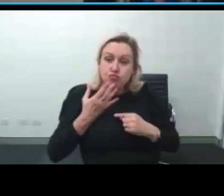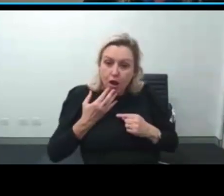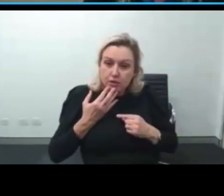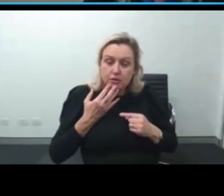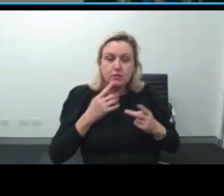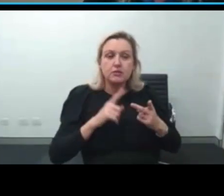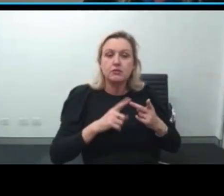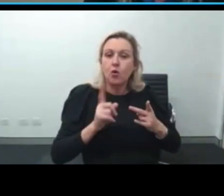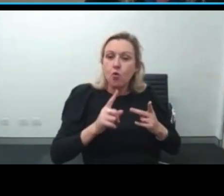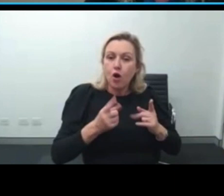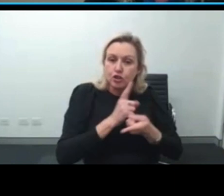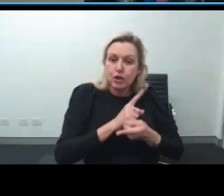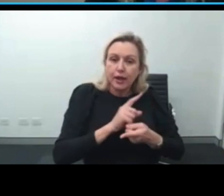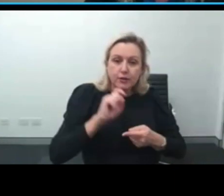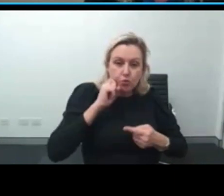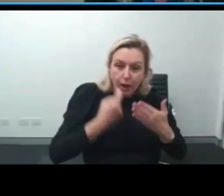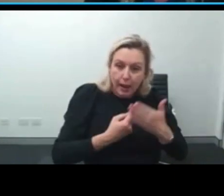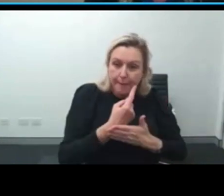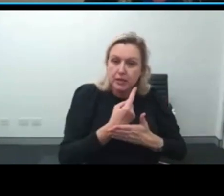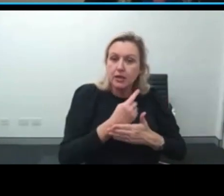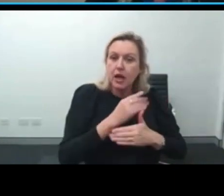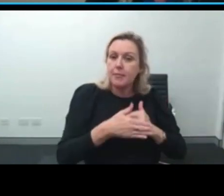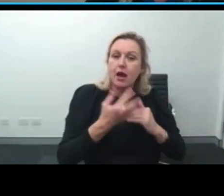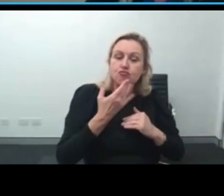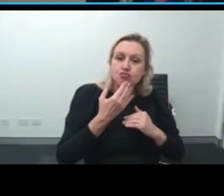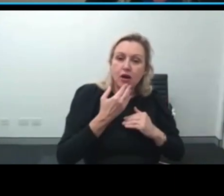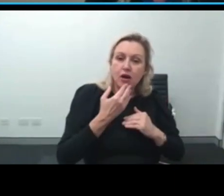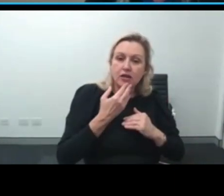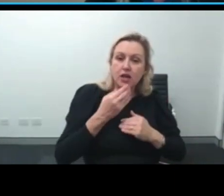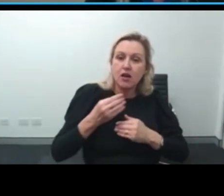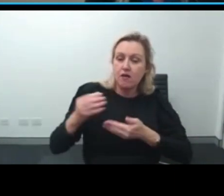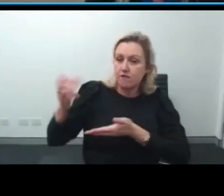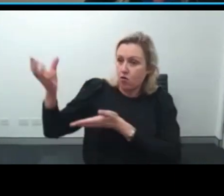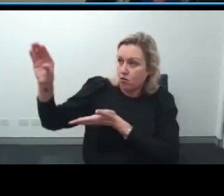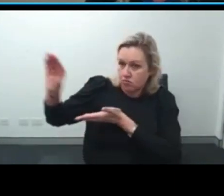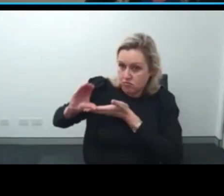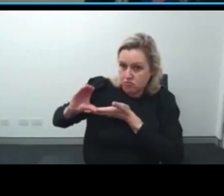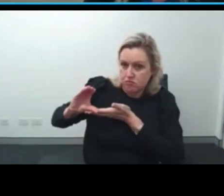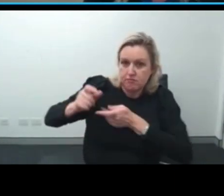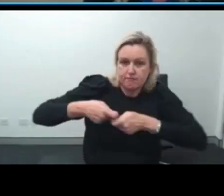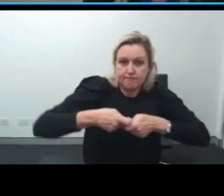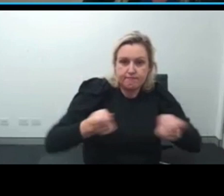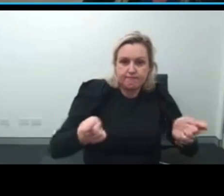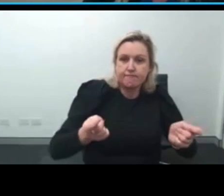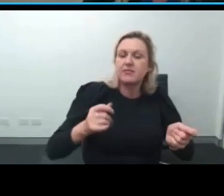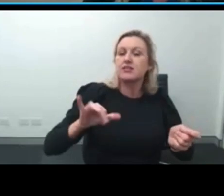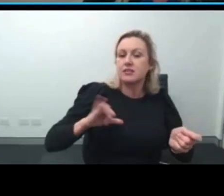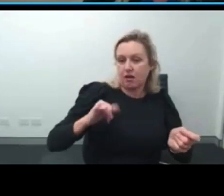and what changes they would need to make to those prices in order to pass on the wage increase to their workers.